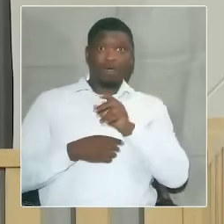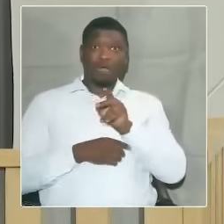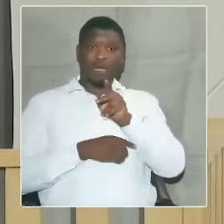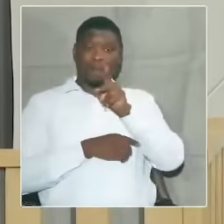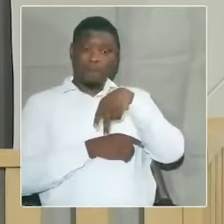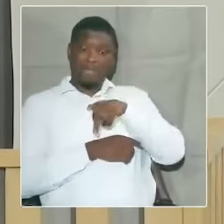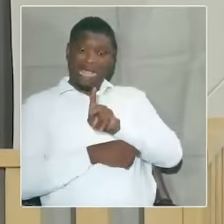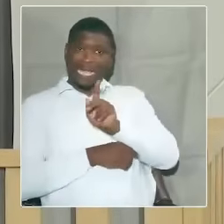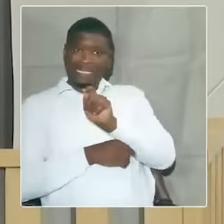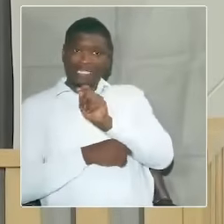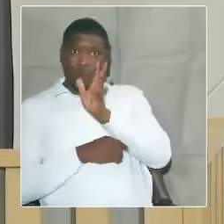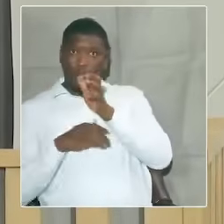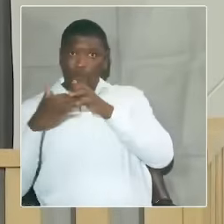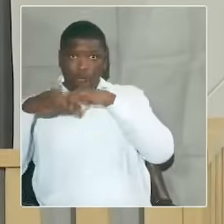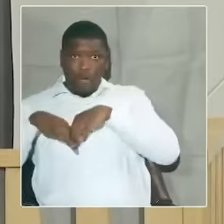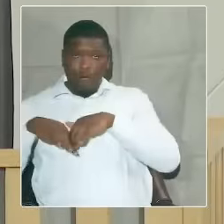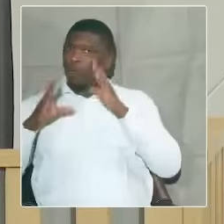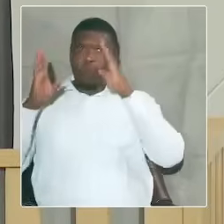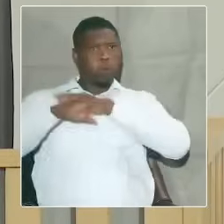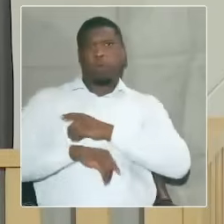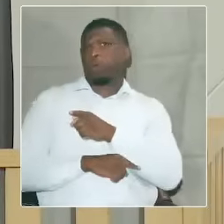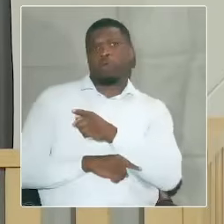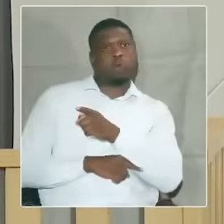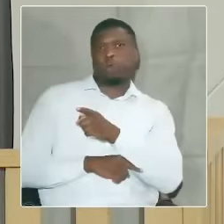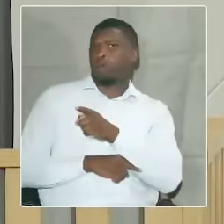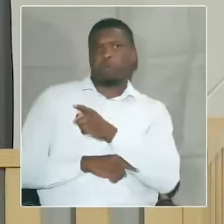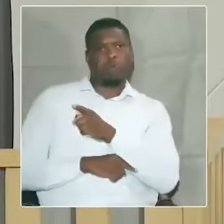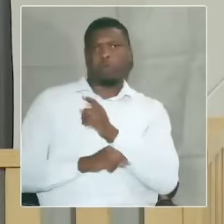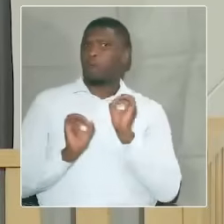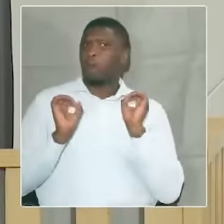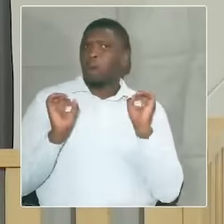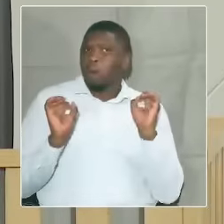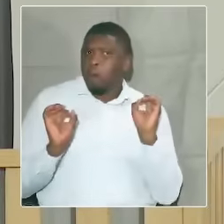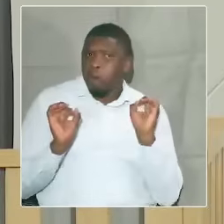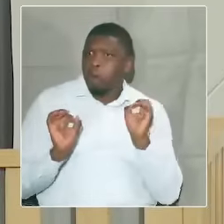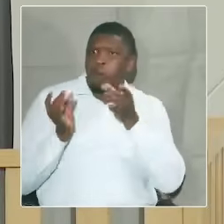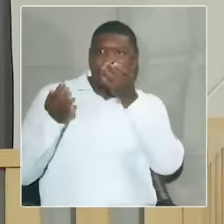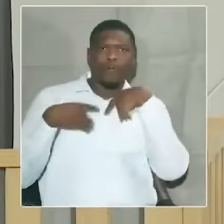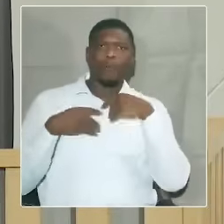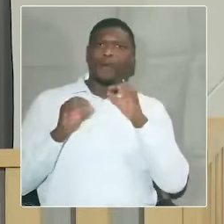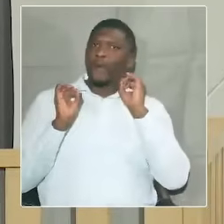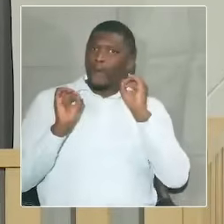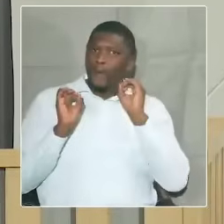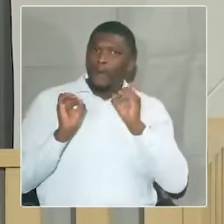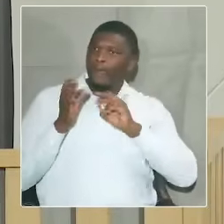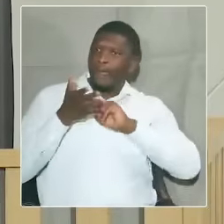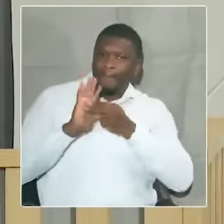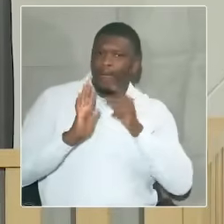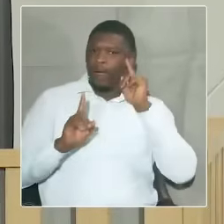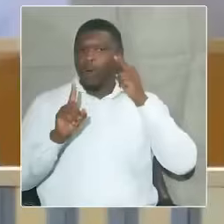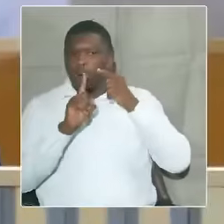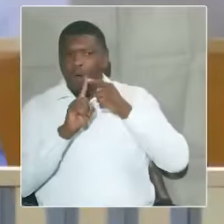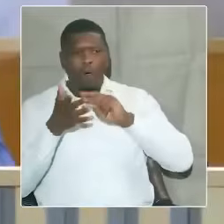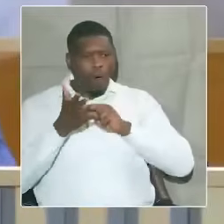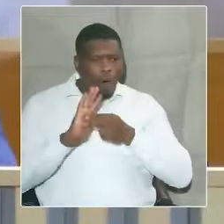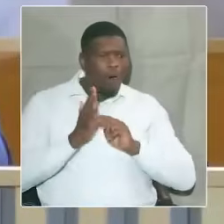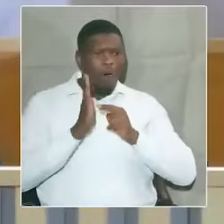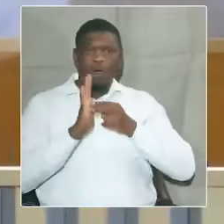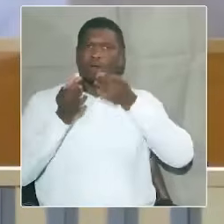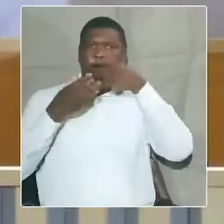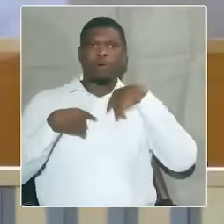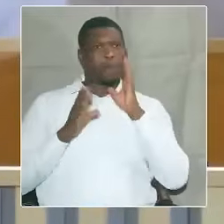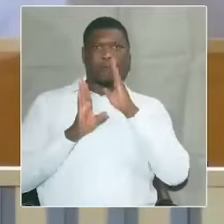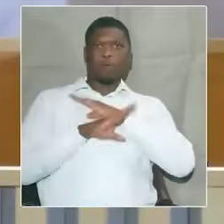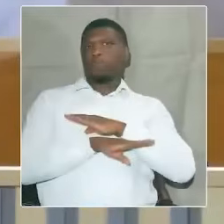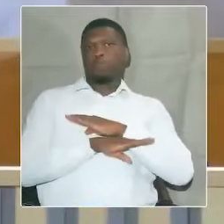PKTT, let alone immediately or express concerns about its operations. This lack